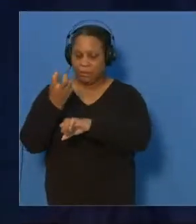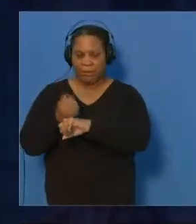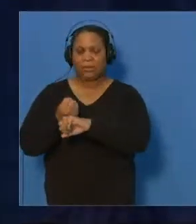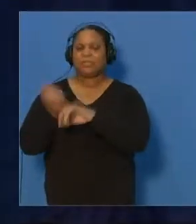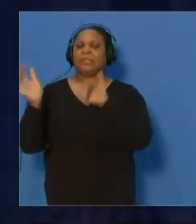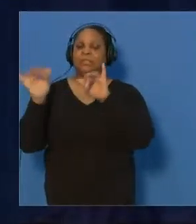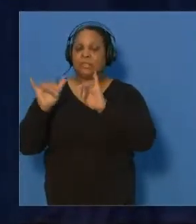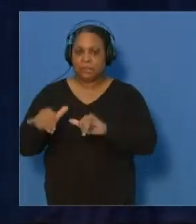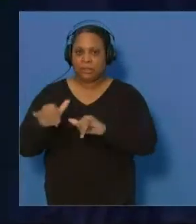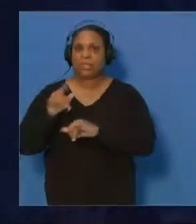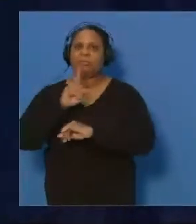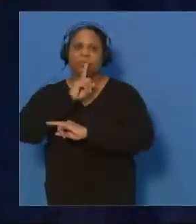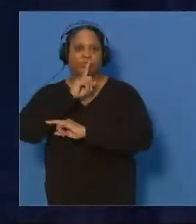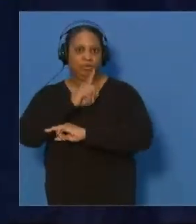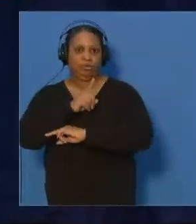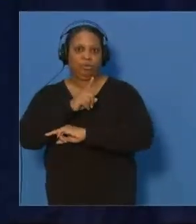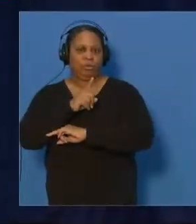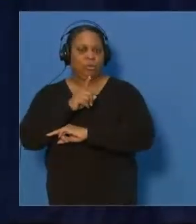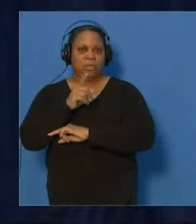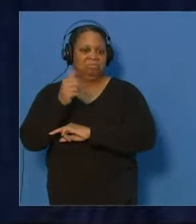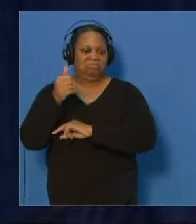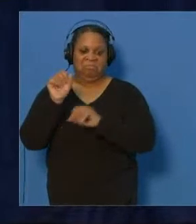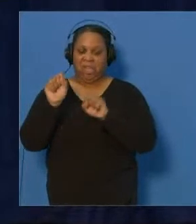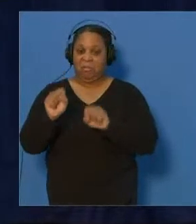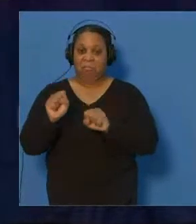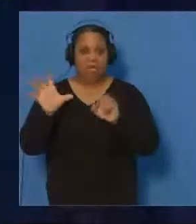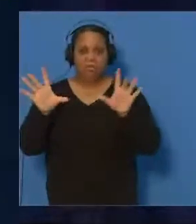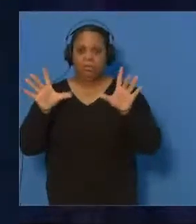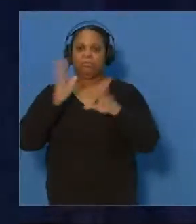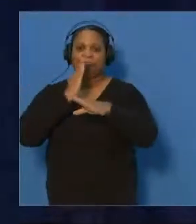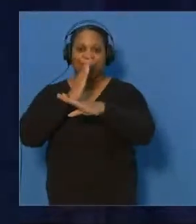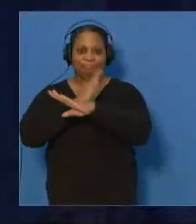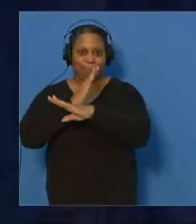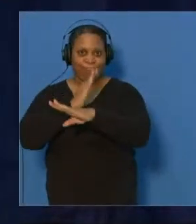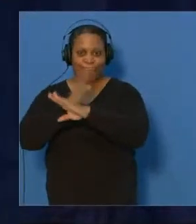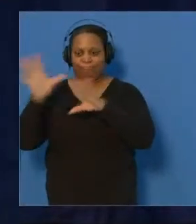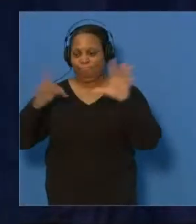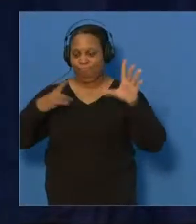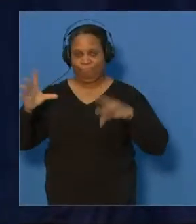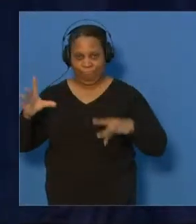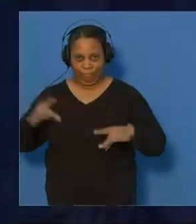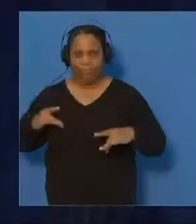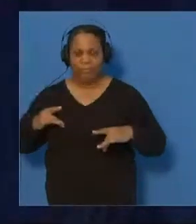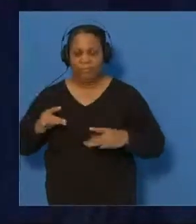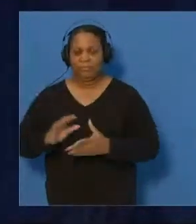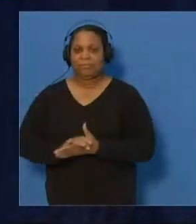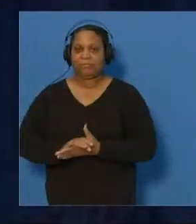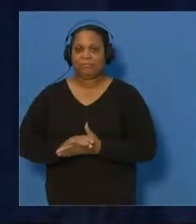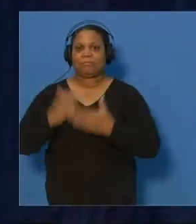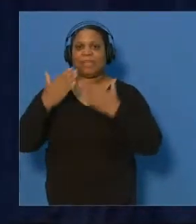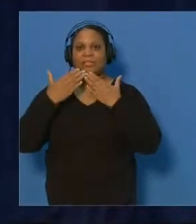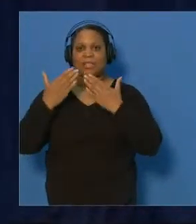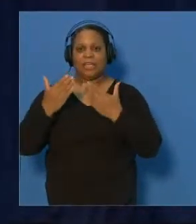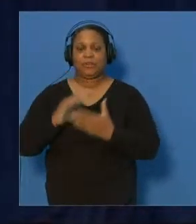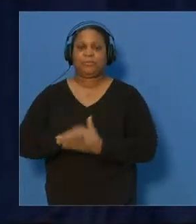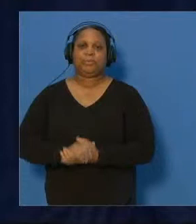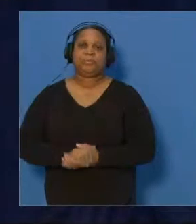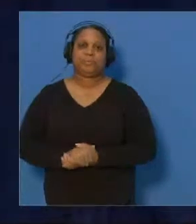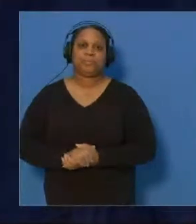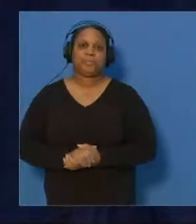place to make sure that we limit any possible community transmission. Thank you, sir.